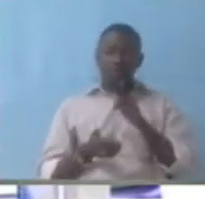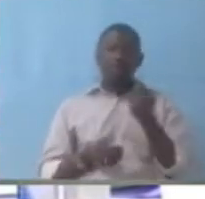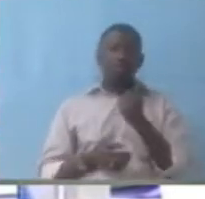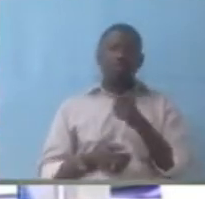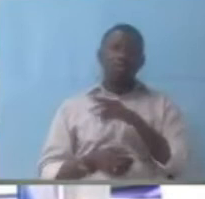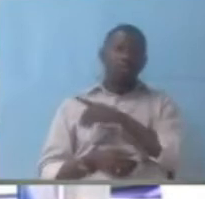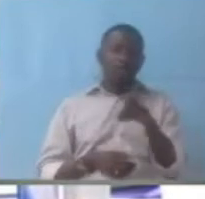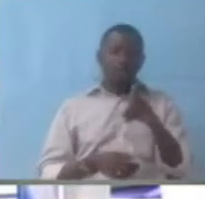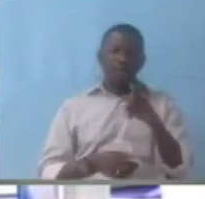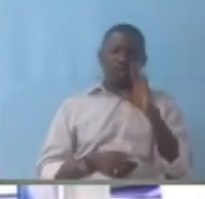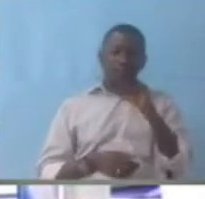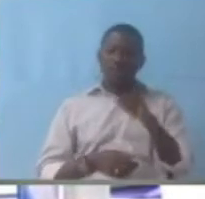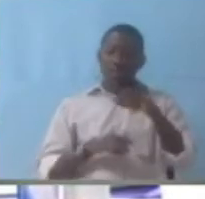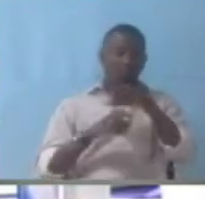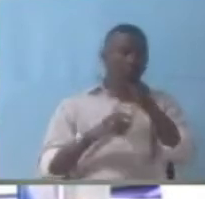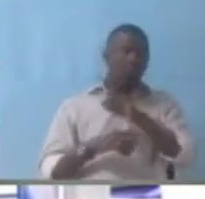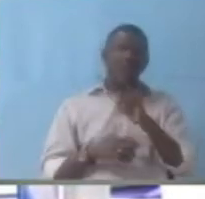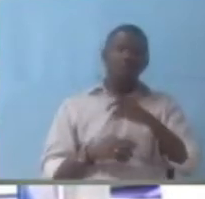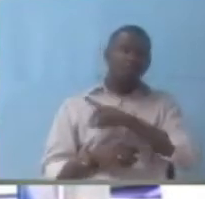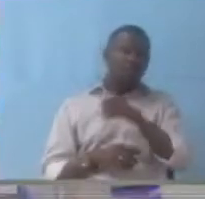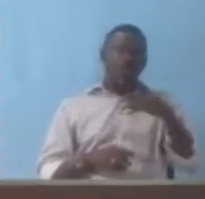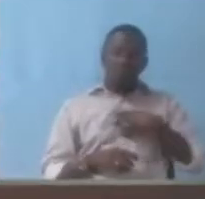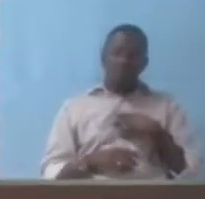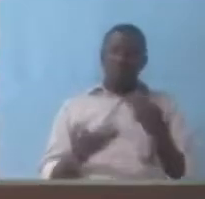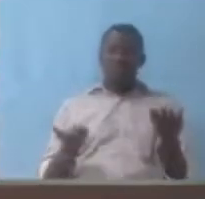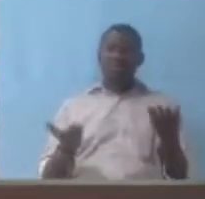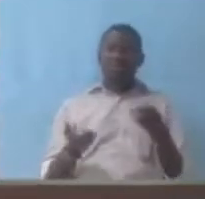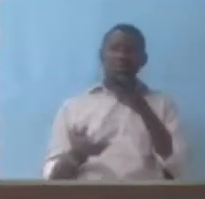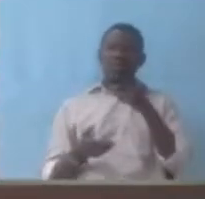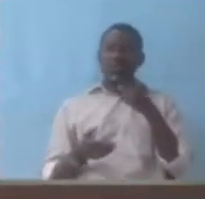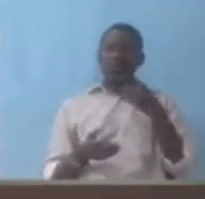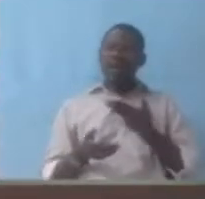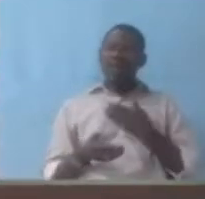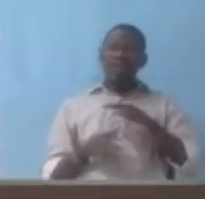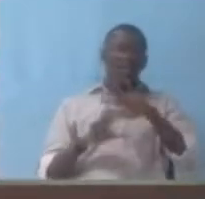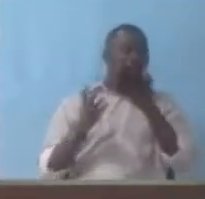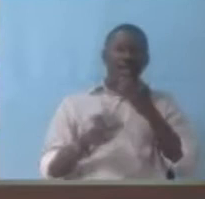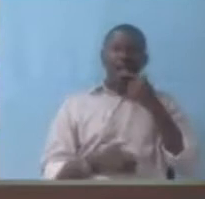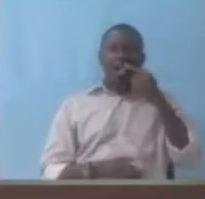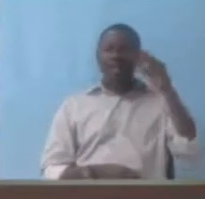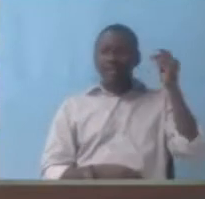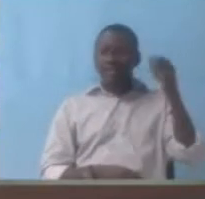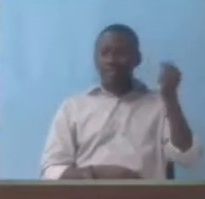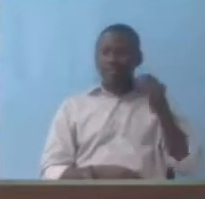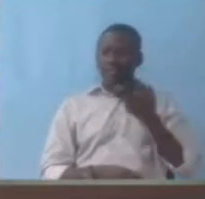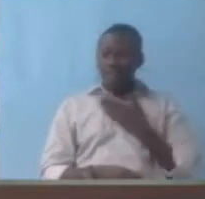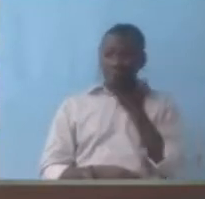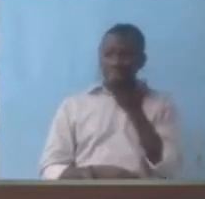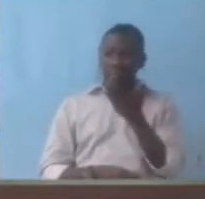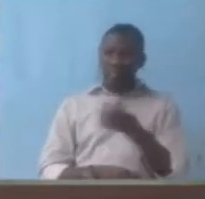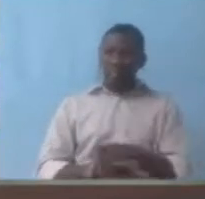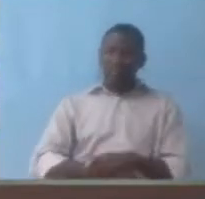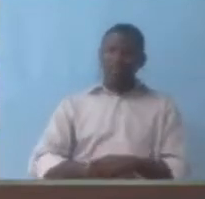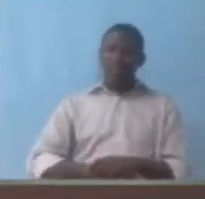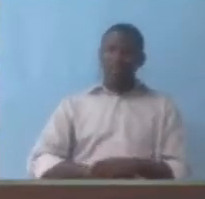what they wanted. Do you have any regrets? Ms. Bensuda, mimbi je wala nyinti ko itena tala nung pruka